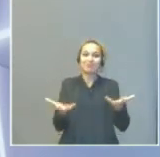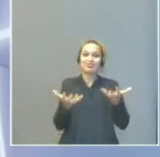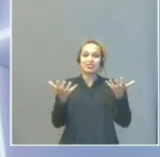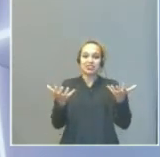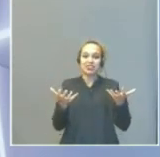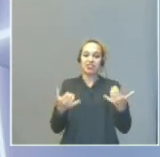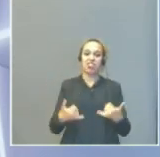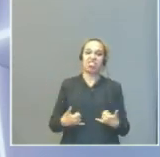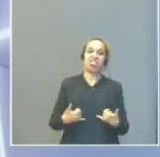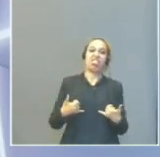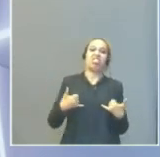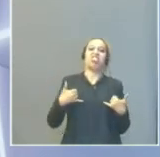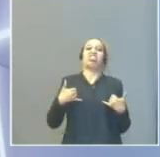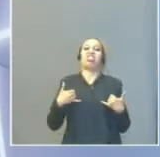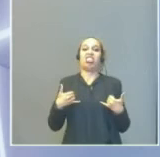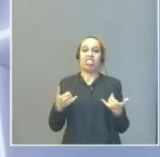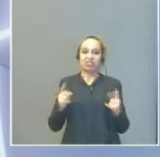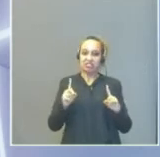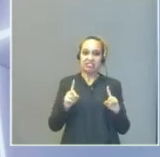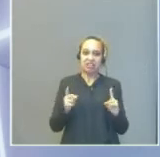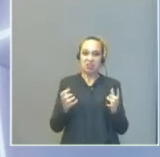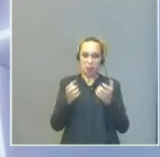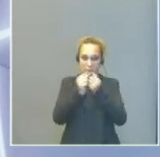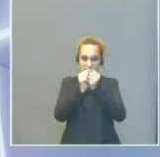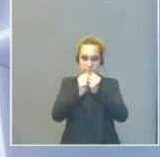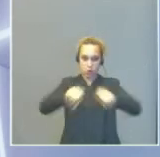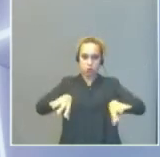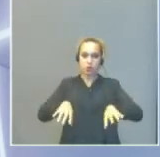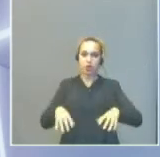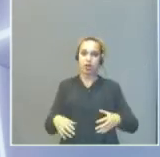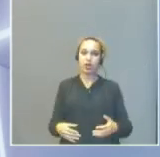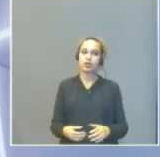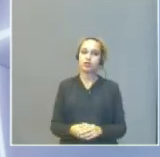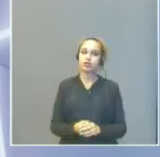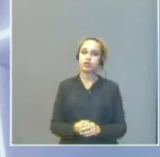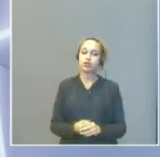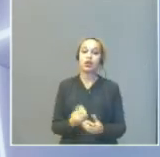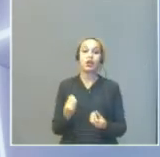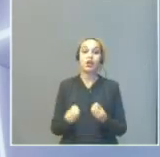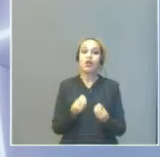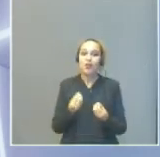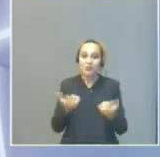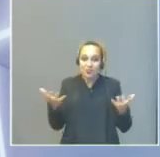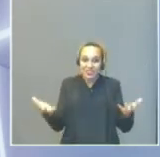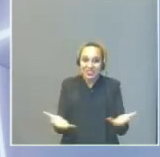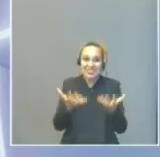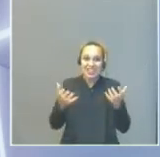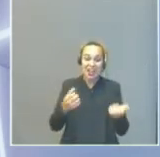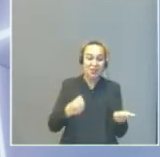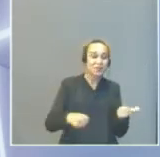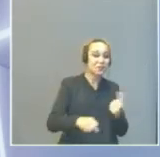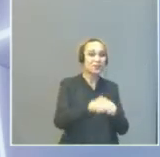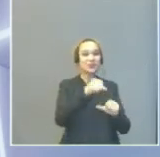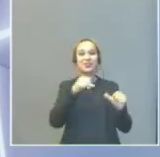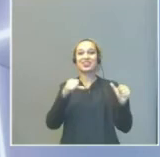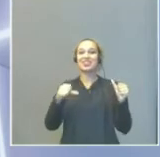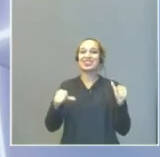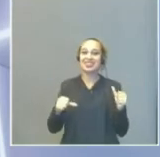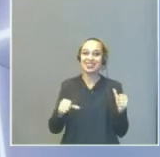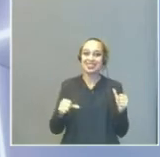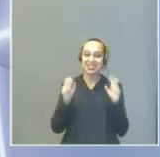do we encourage transversality? How do we lean into moments where the impossible